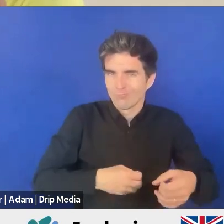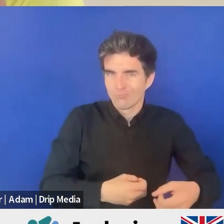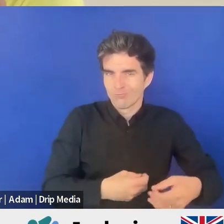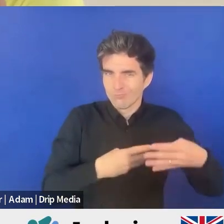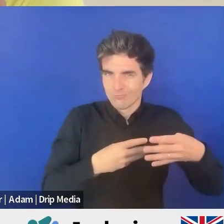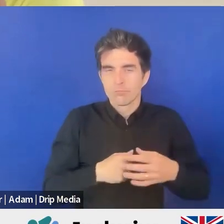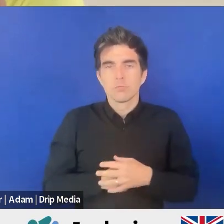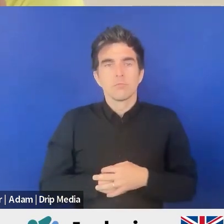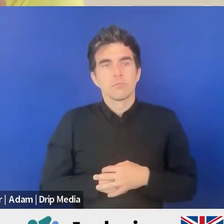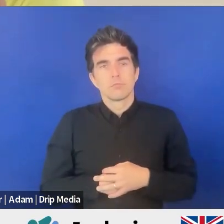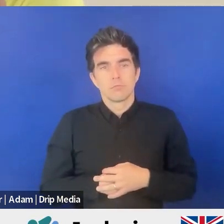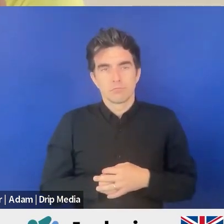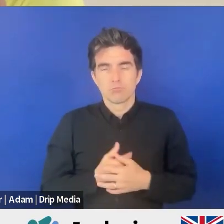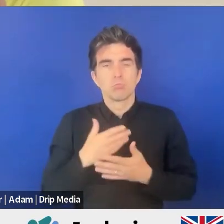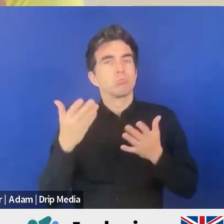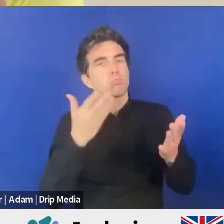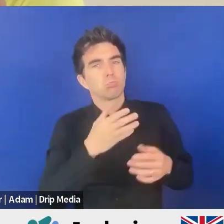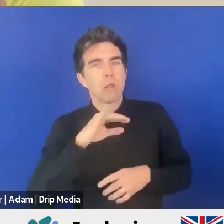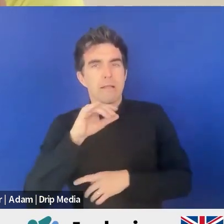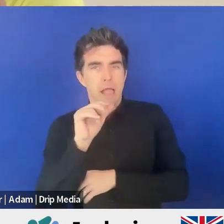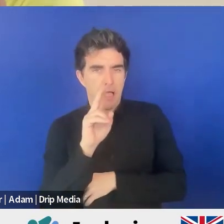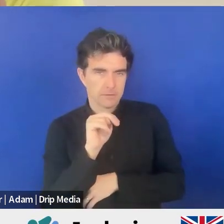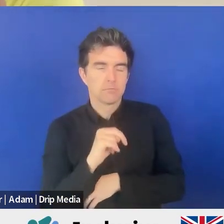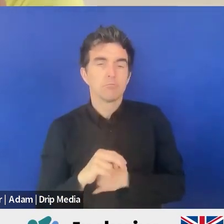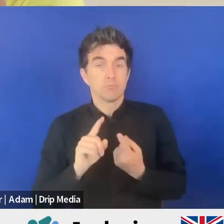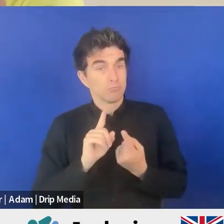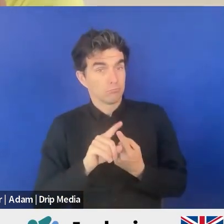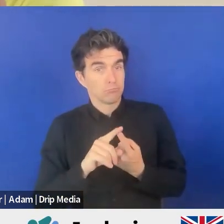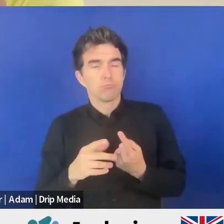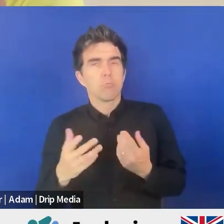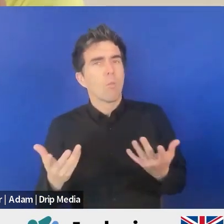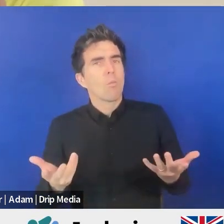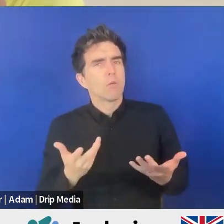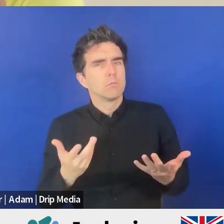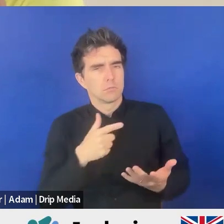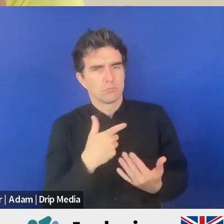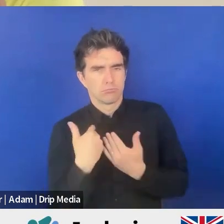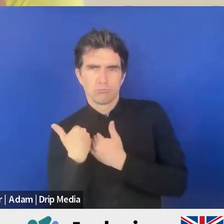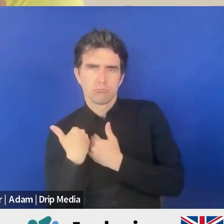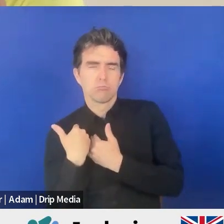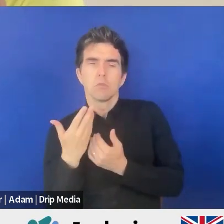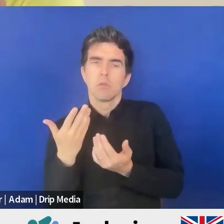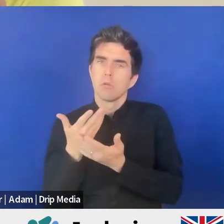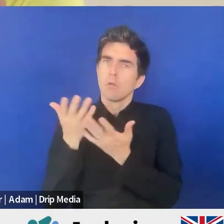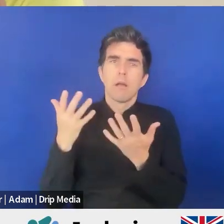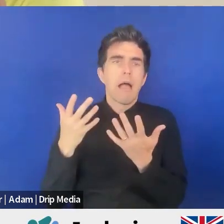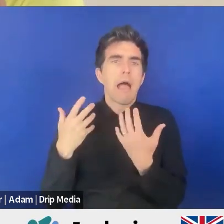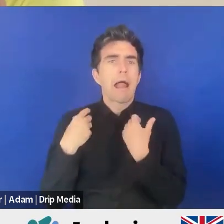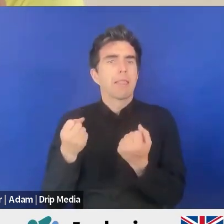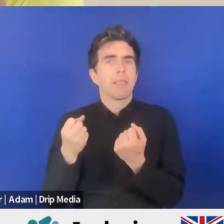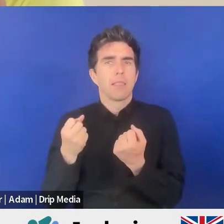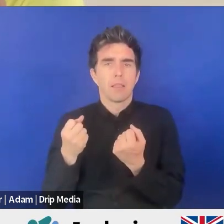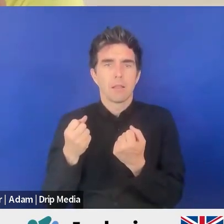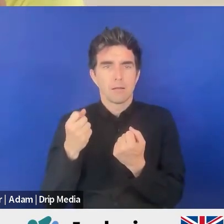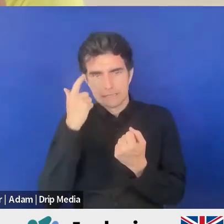come to you first, Ian. The question is, what role do health facilities play in finding and enrolling